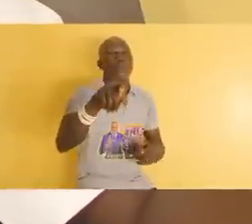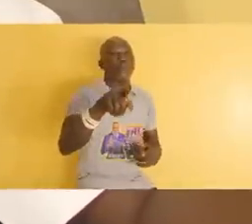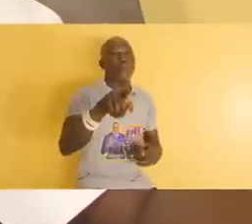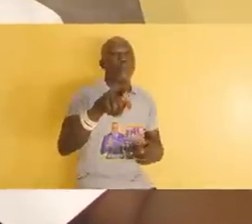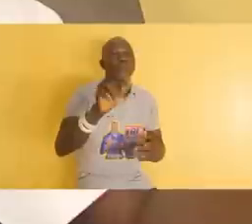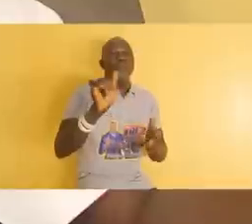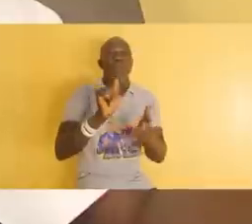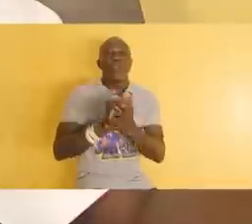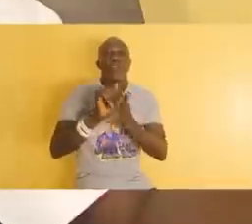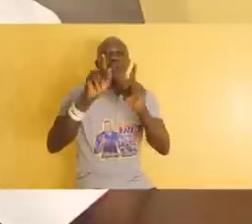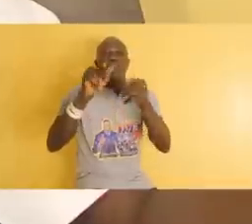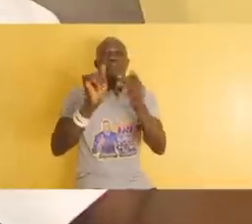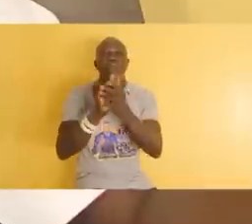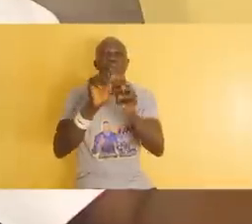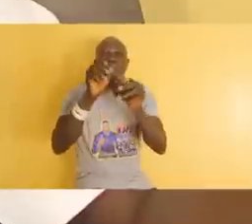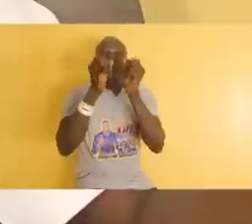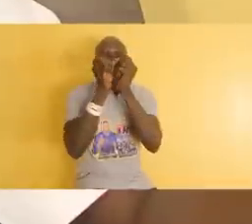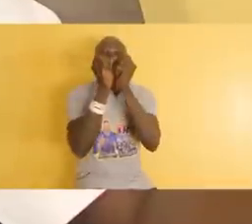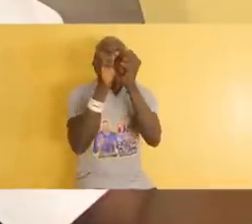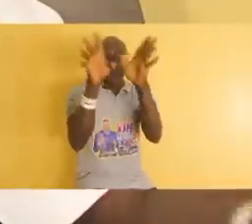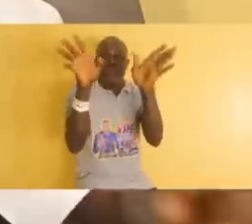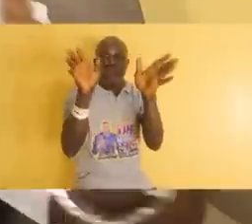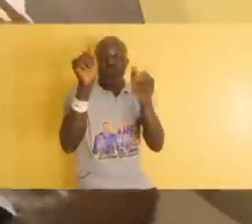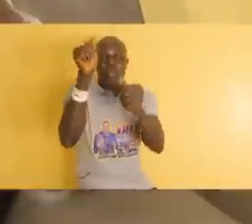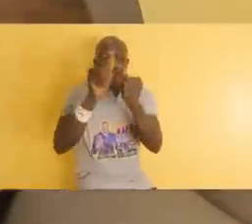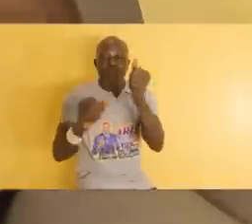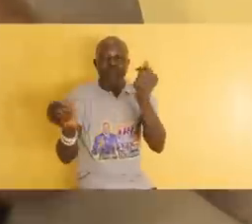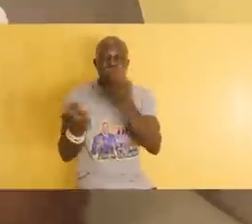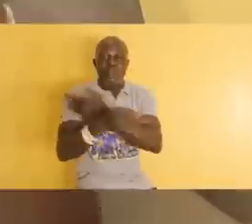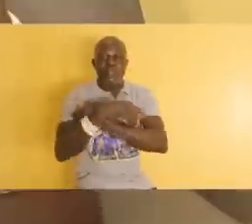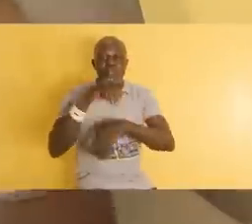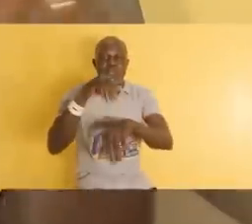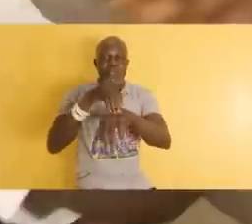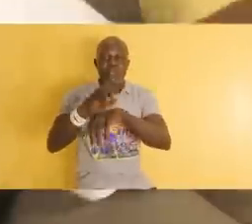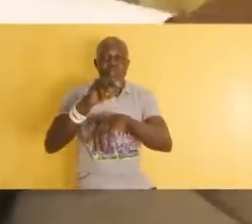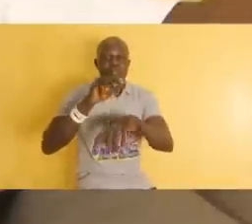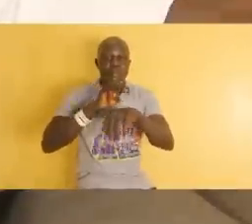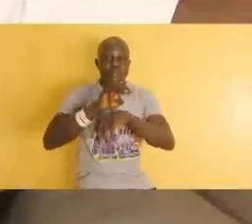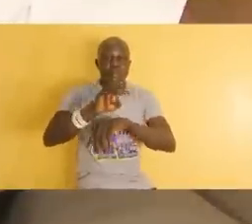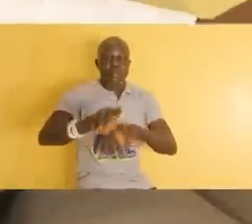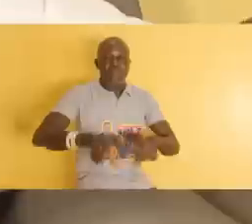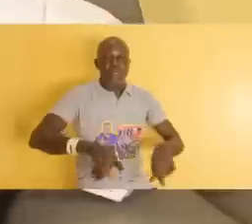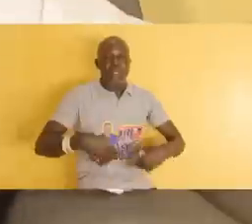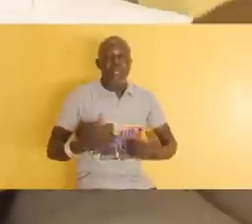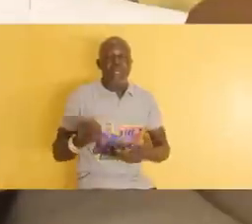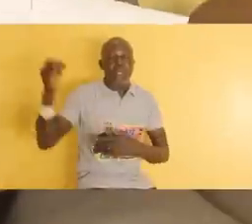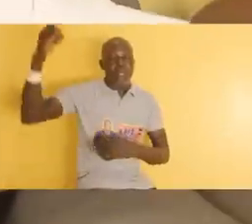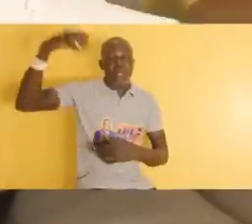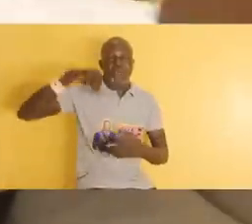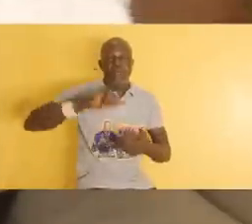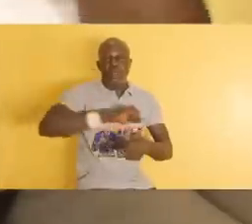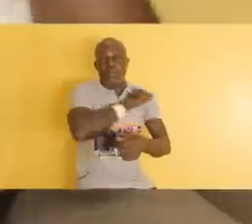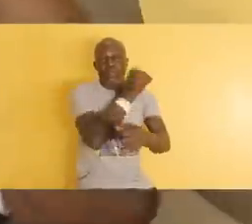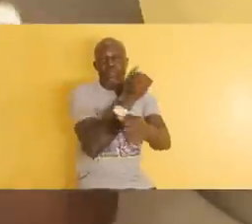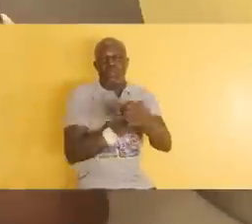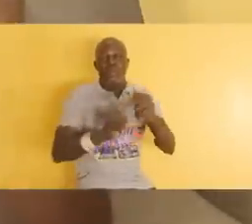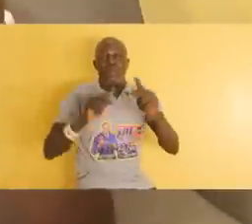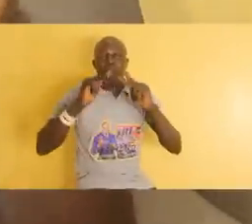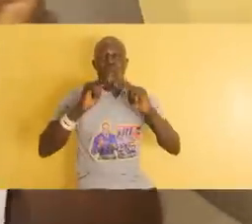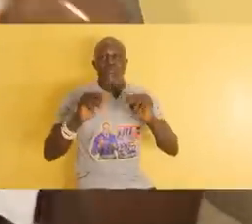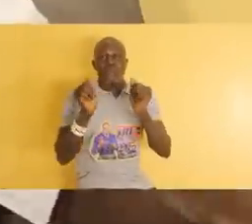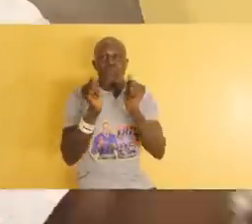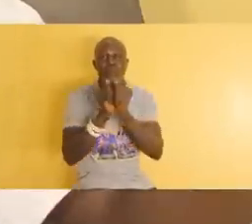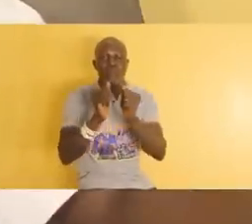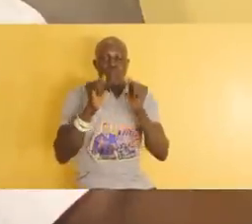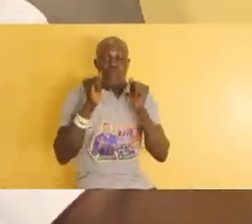And don't tell my love, you the one that shines our lights every day. Yeah, come on, my who send his light. I see I love fear. The choice of his feet. I see